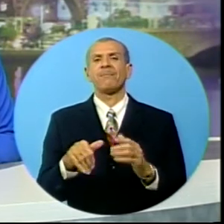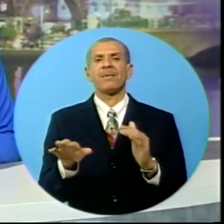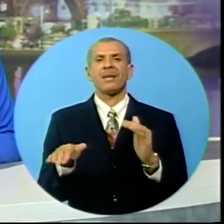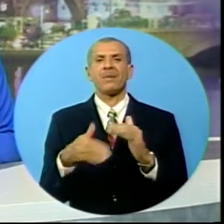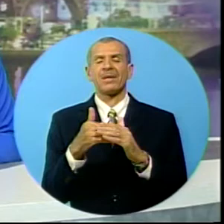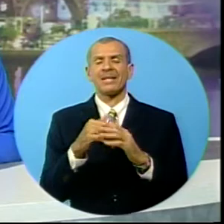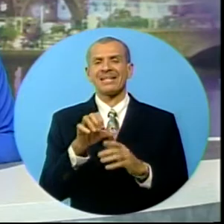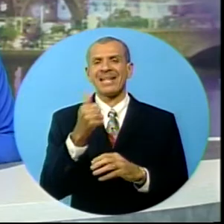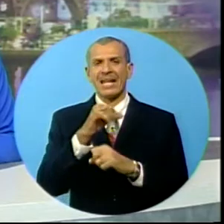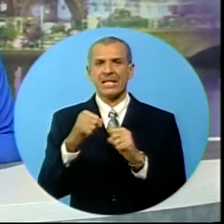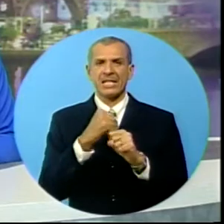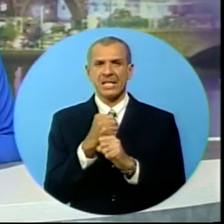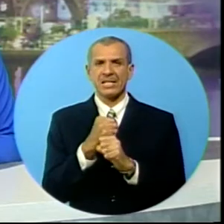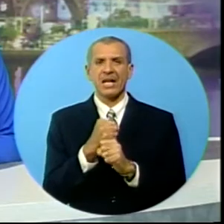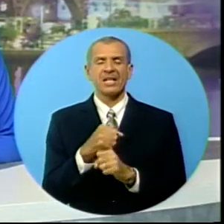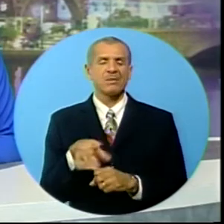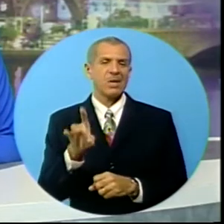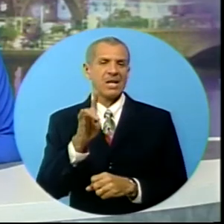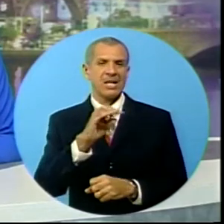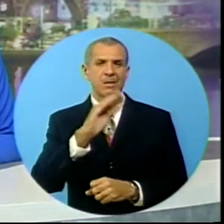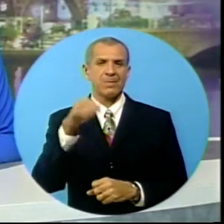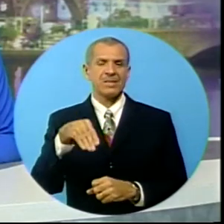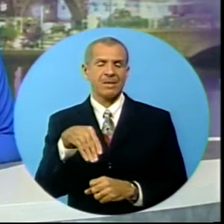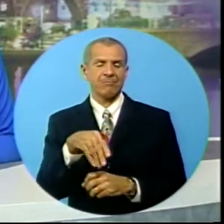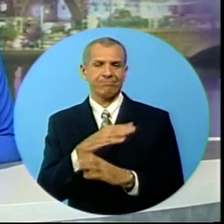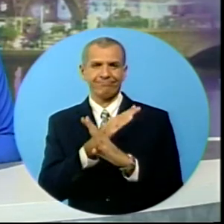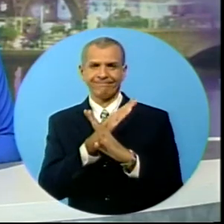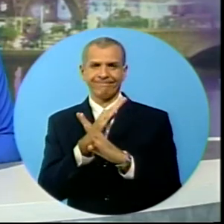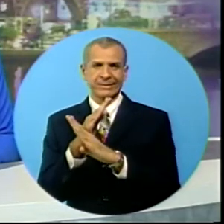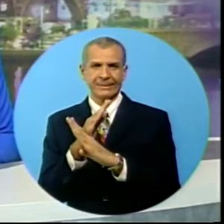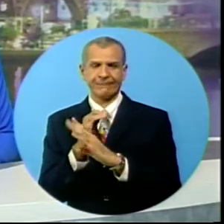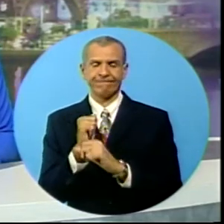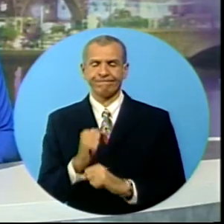guarantee cover is about 80%.